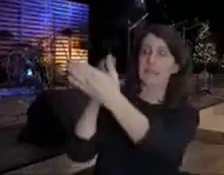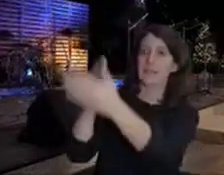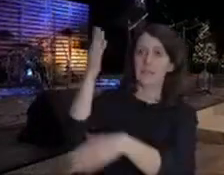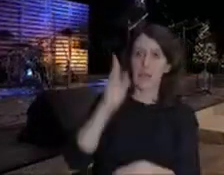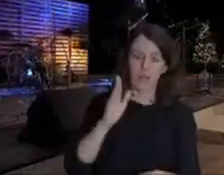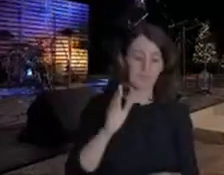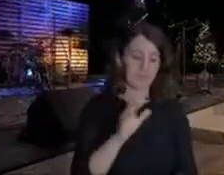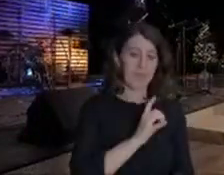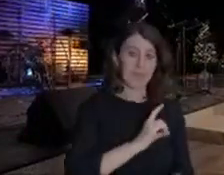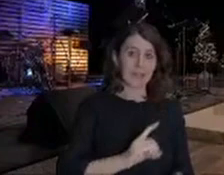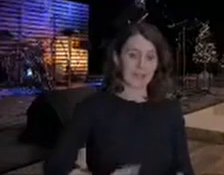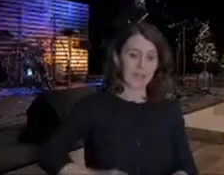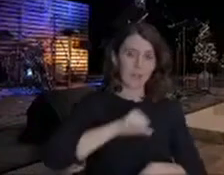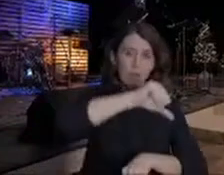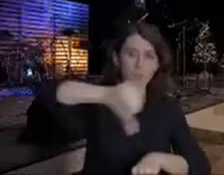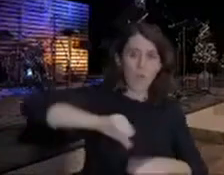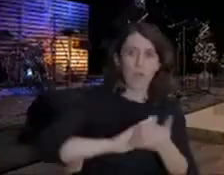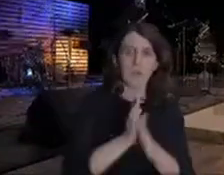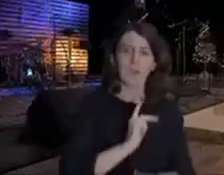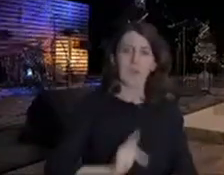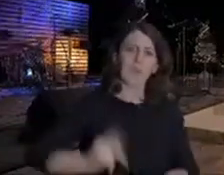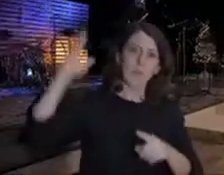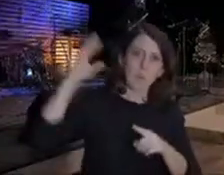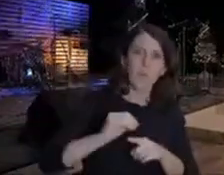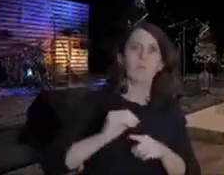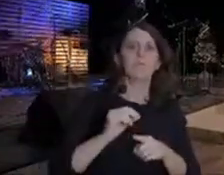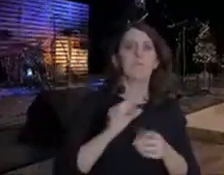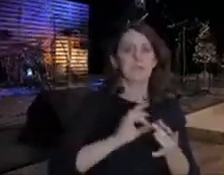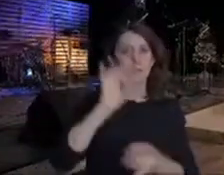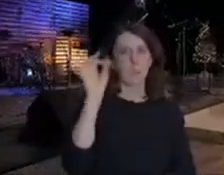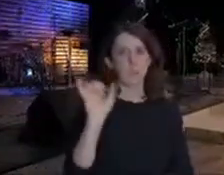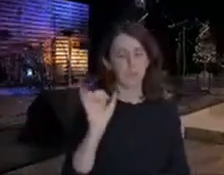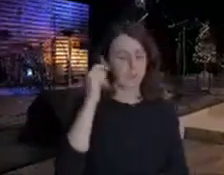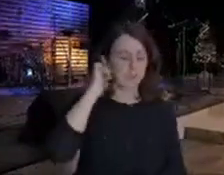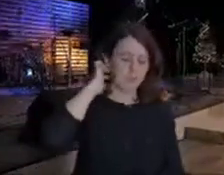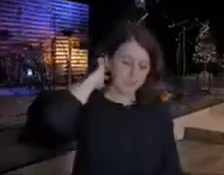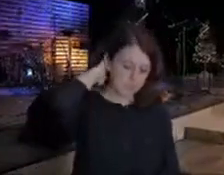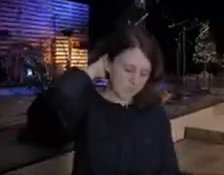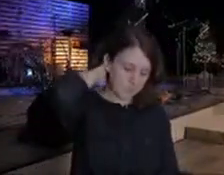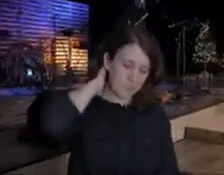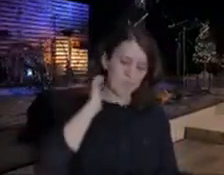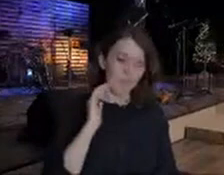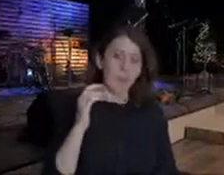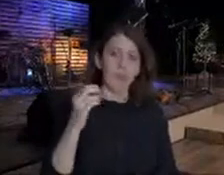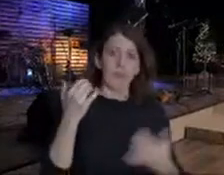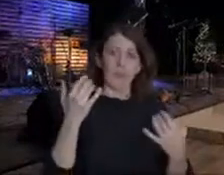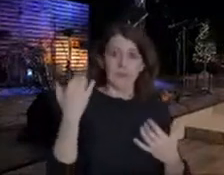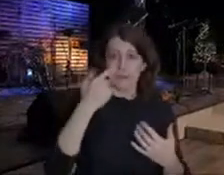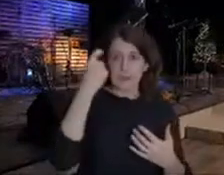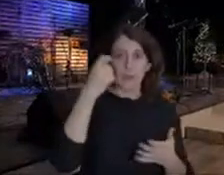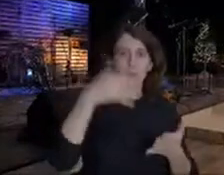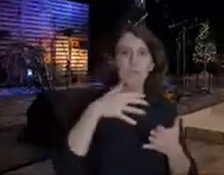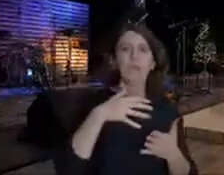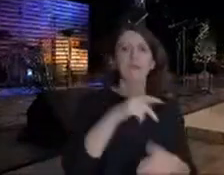David was anointed king, and the Spirit of the Lord was on him as well. It's interesting. One of the Psalms that we looked at this summer was Psalm 51.